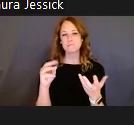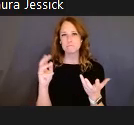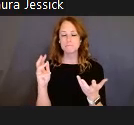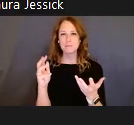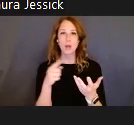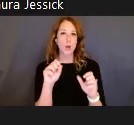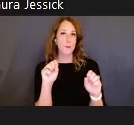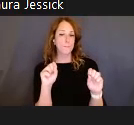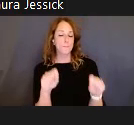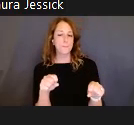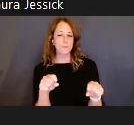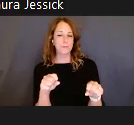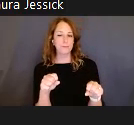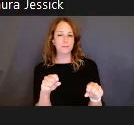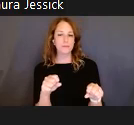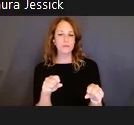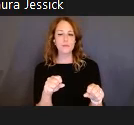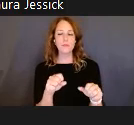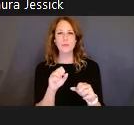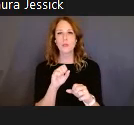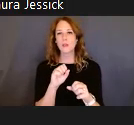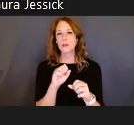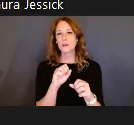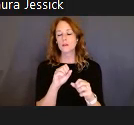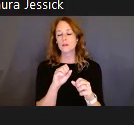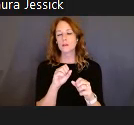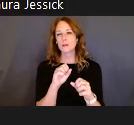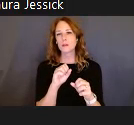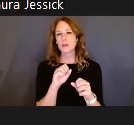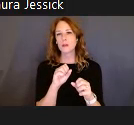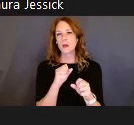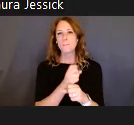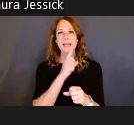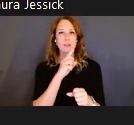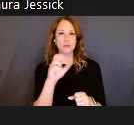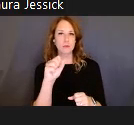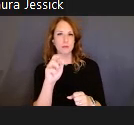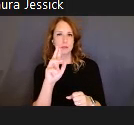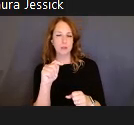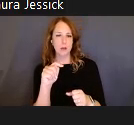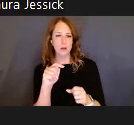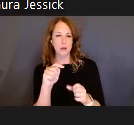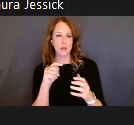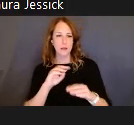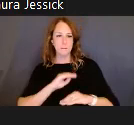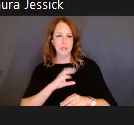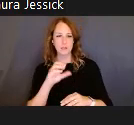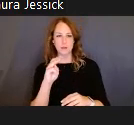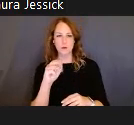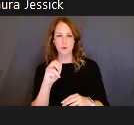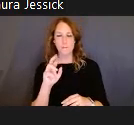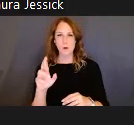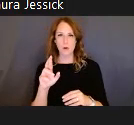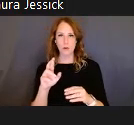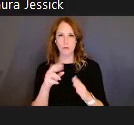can also work towards ensuring that SART meets that COMAR regulations. So definitely check with